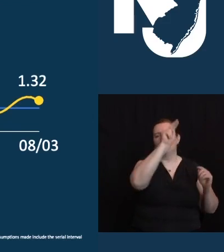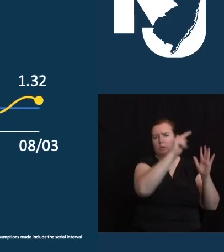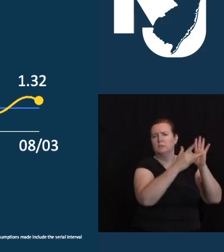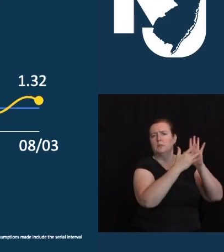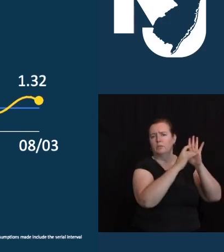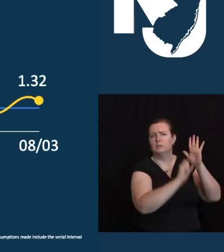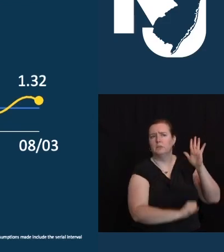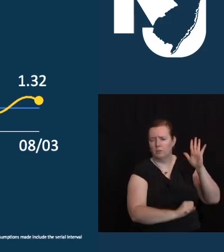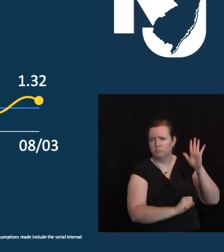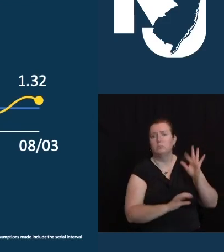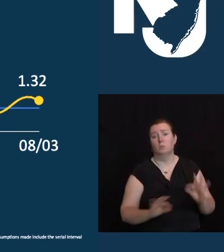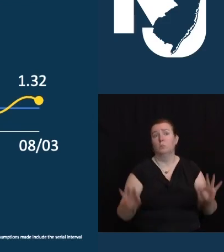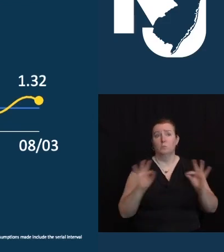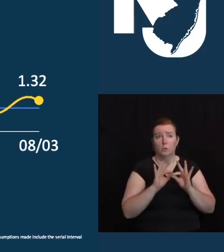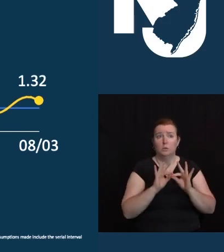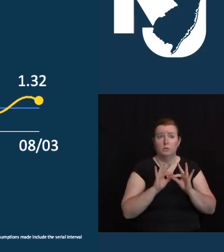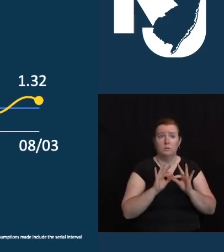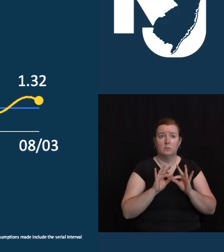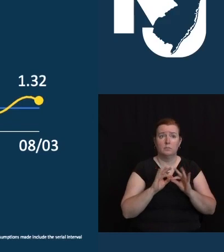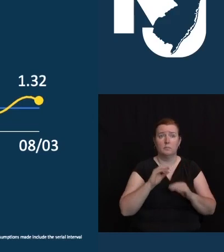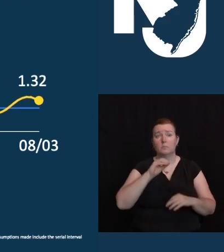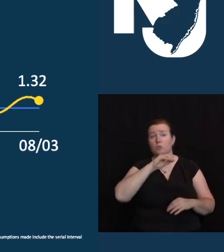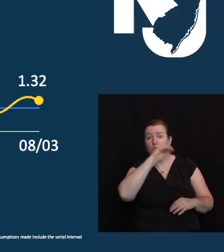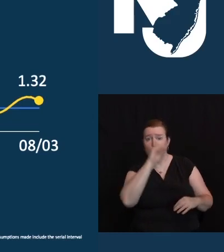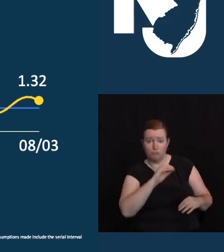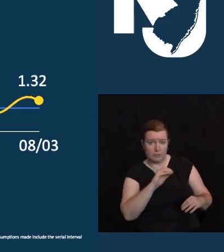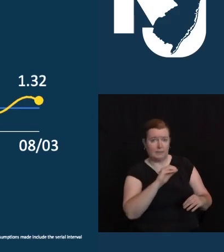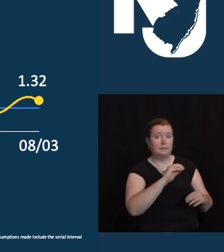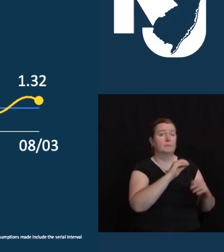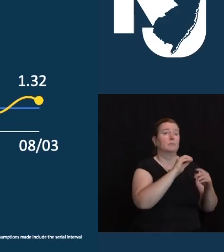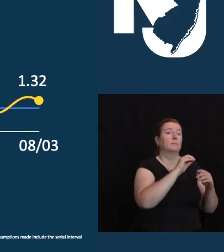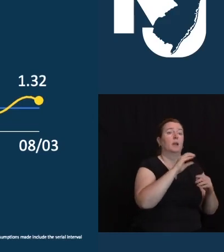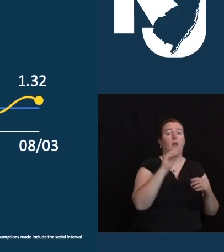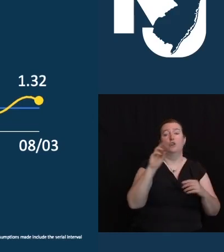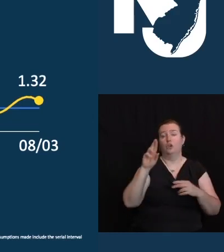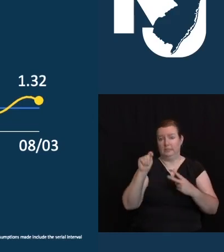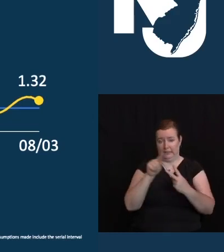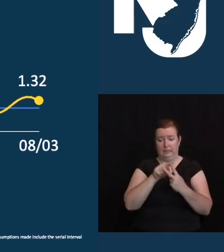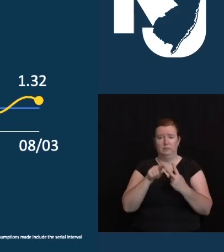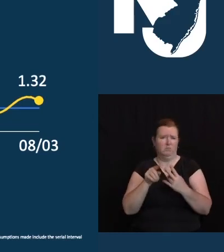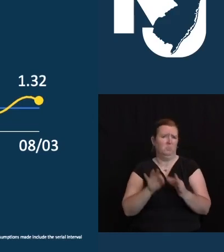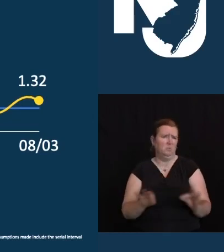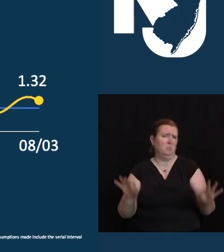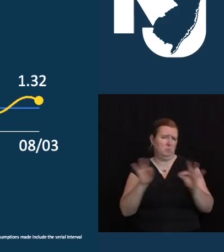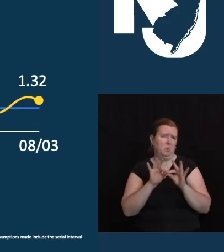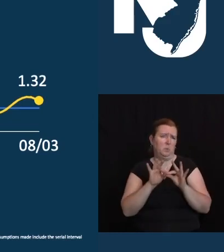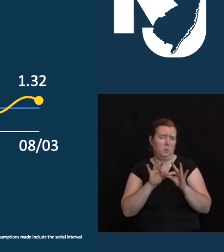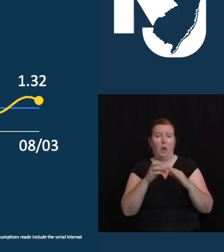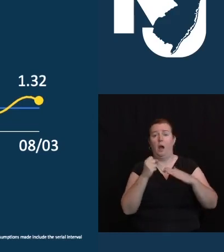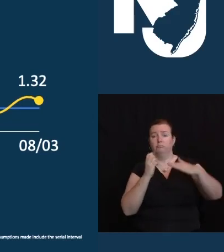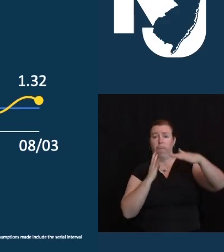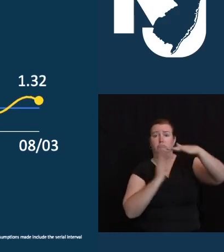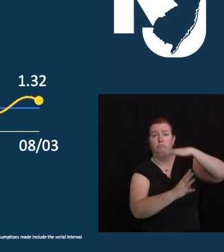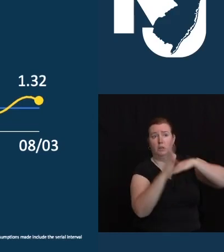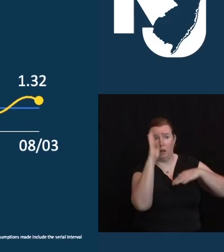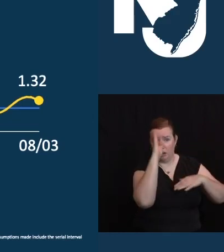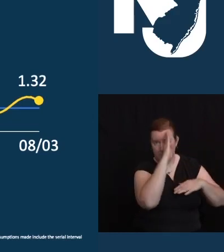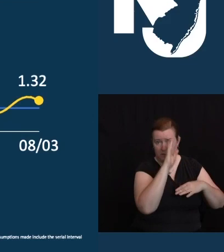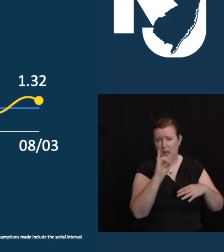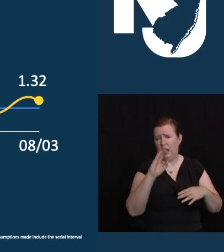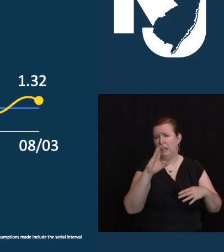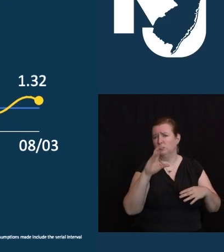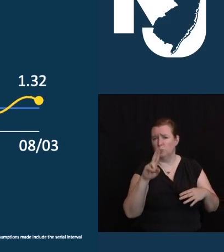Spot positivity is important, but hospitalizations, new hospitalizations, ICU, et cetera, are also very